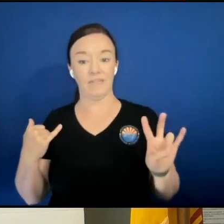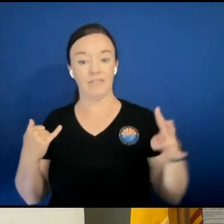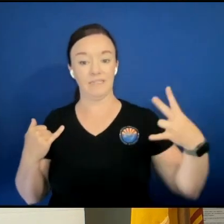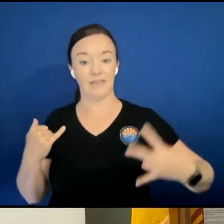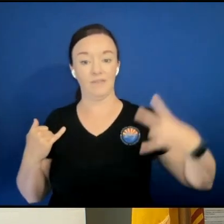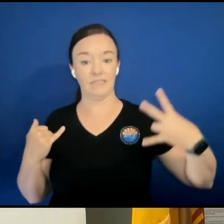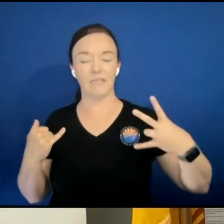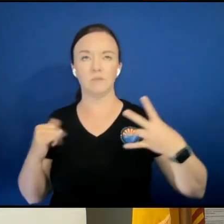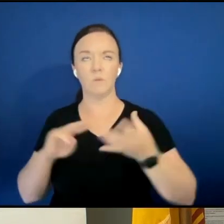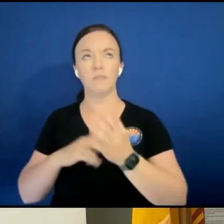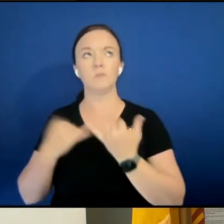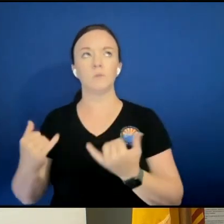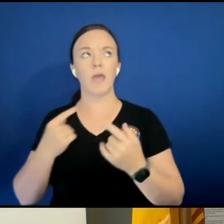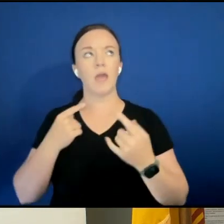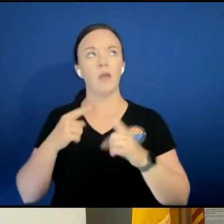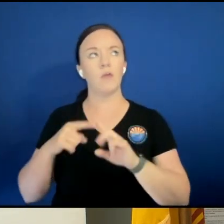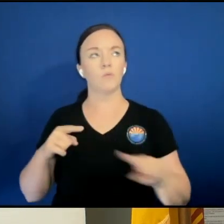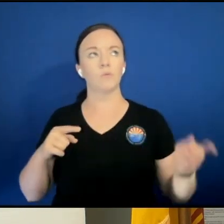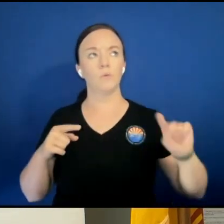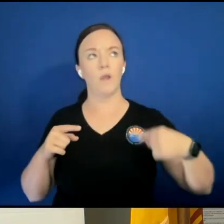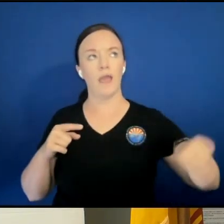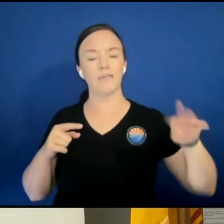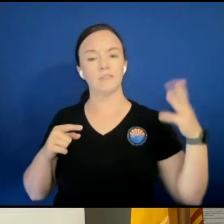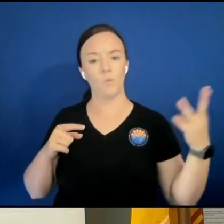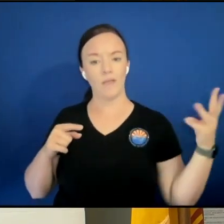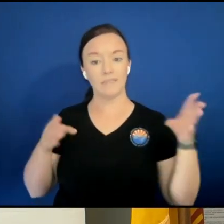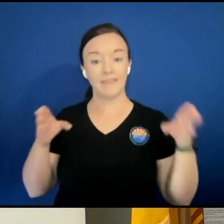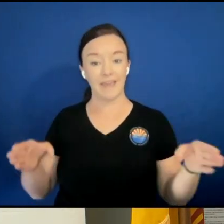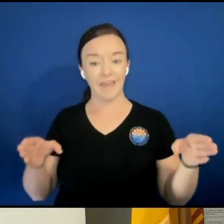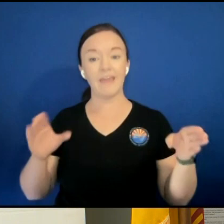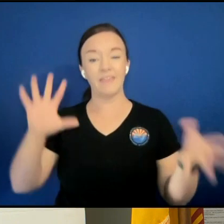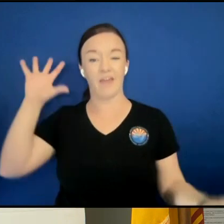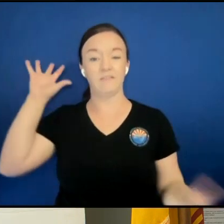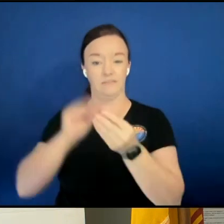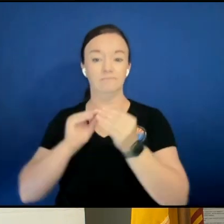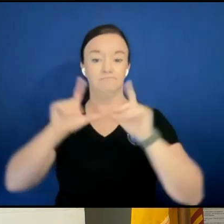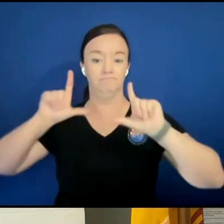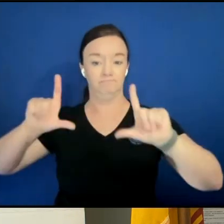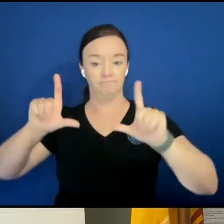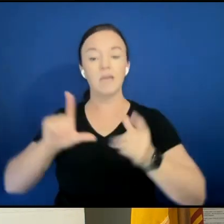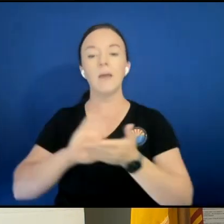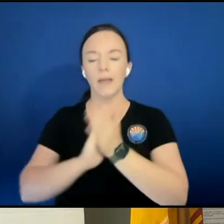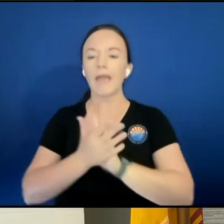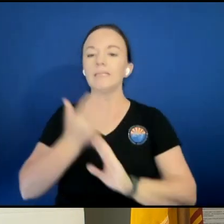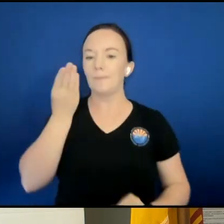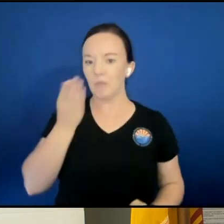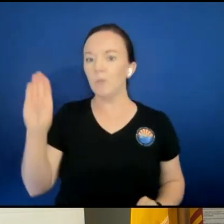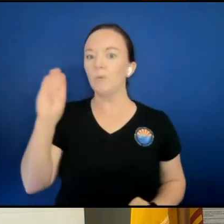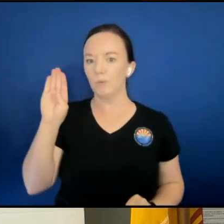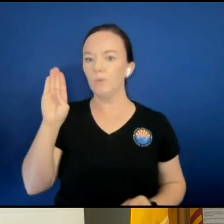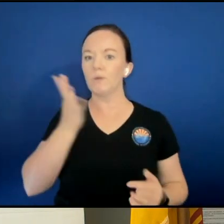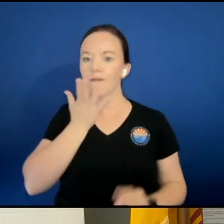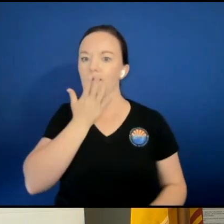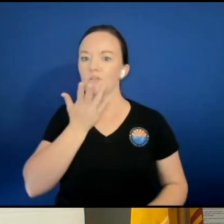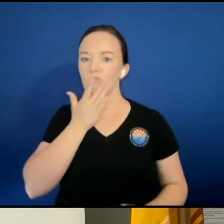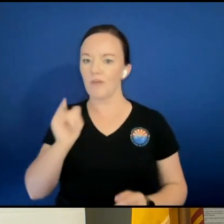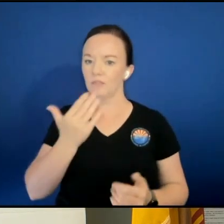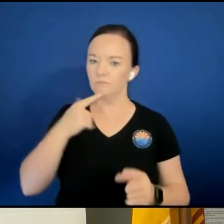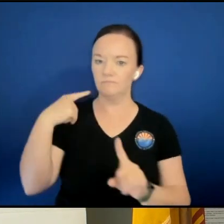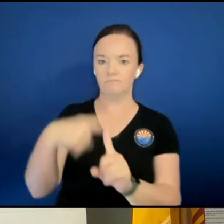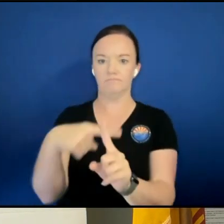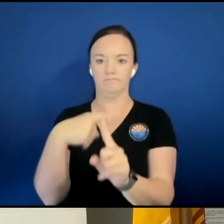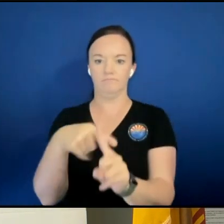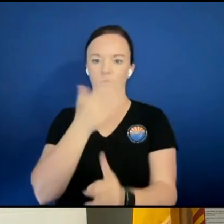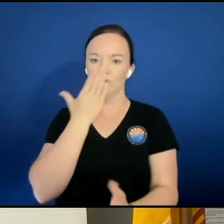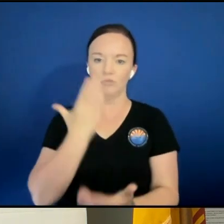Wednesday, we start to move into some of these blue shaded colors, which looks really good. Even having a little bit